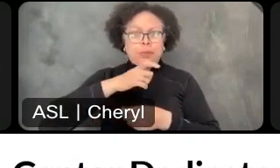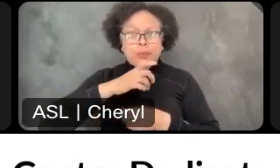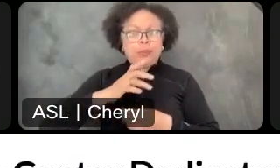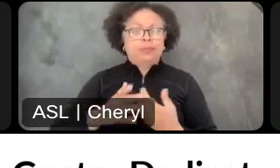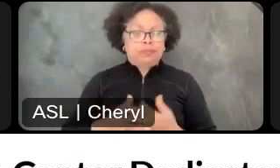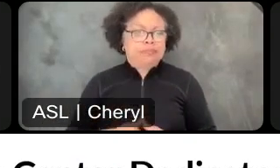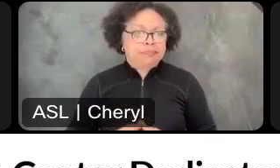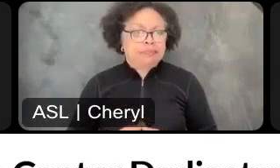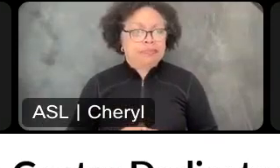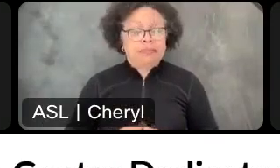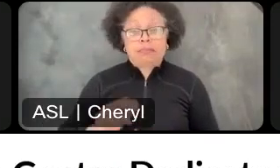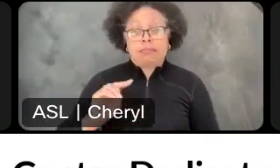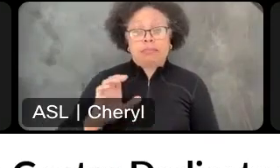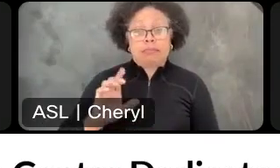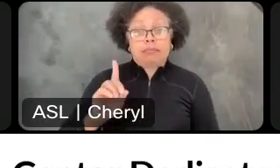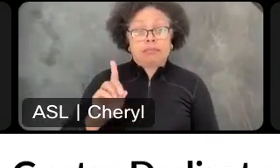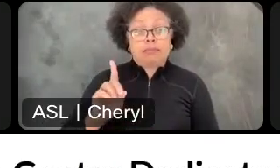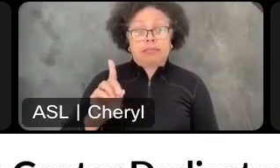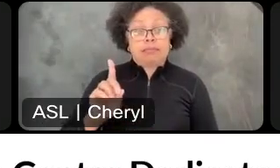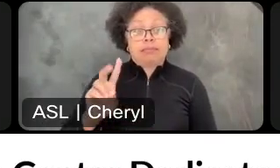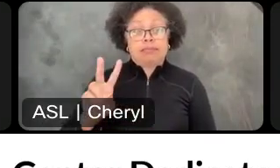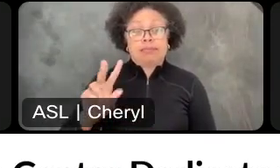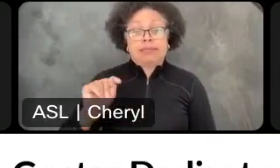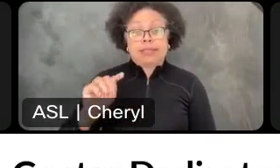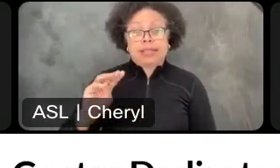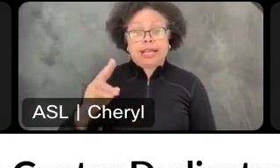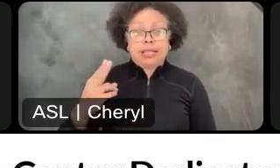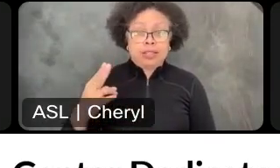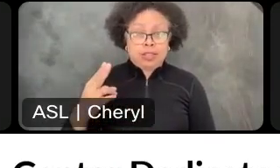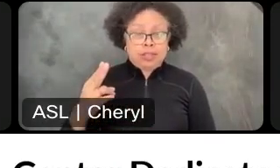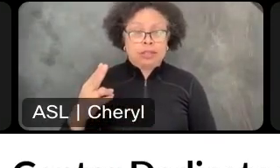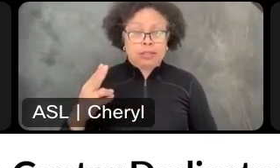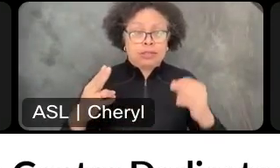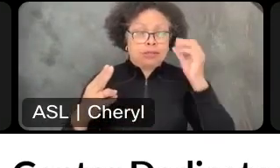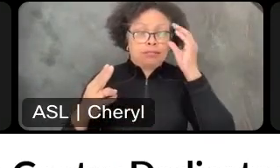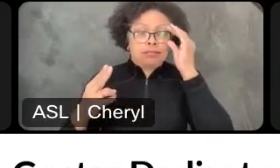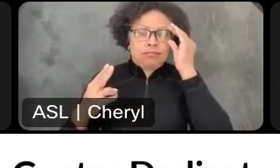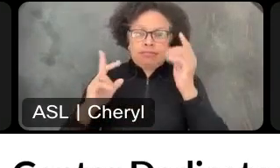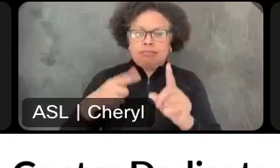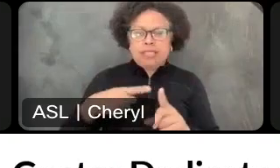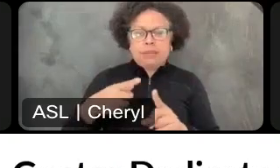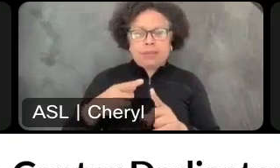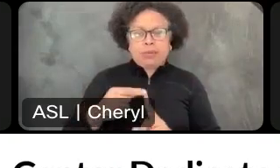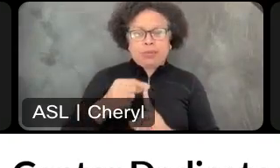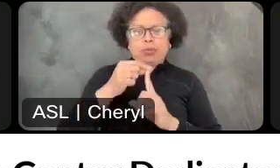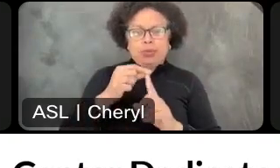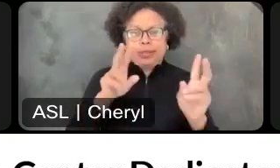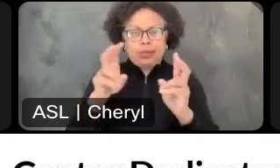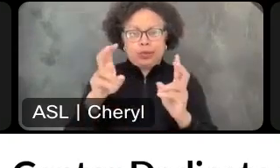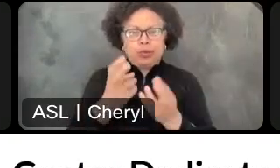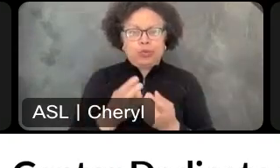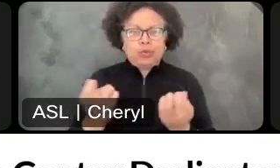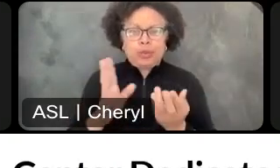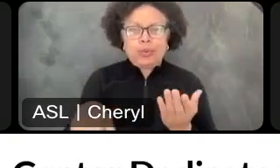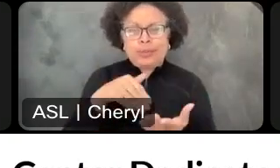The National Center on Domestic Violence, Trauma, and Mental Health is a special issue resource center that